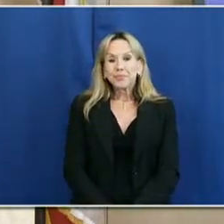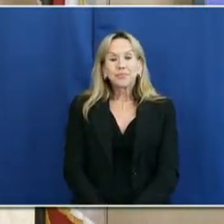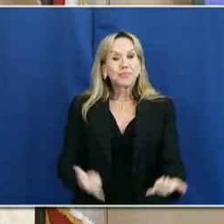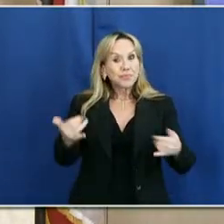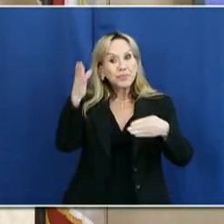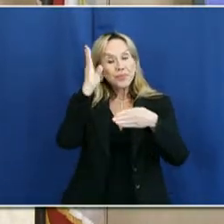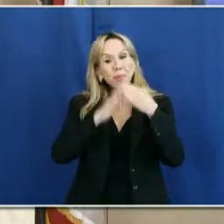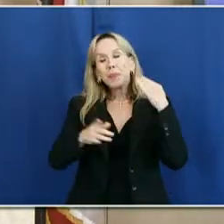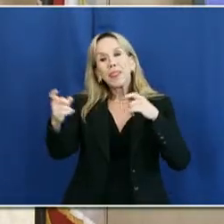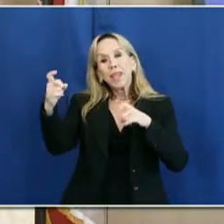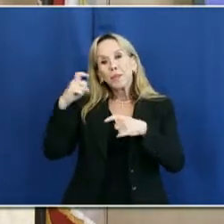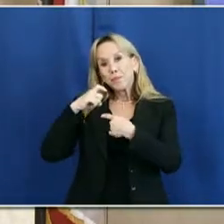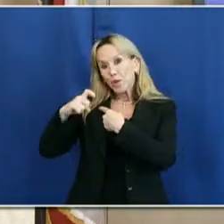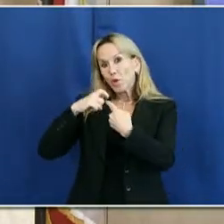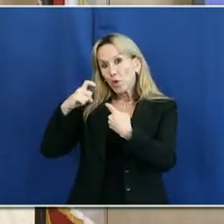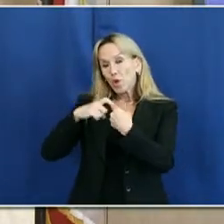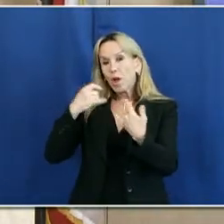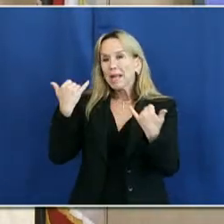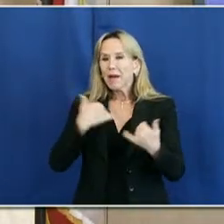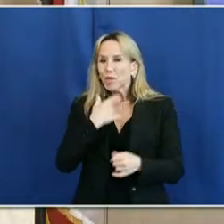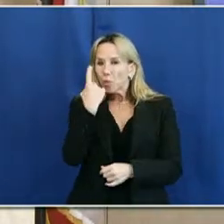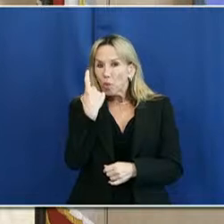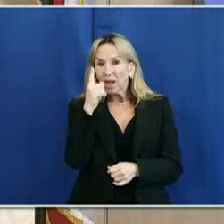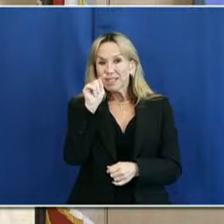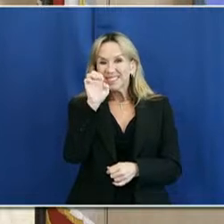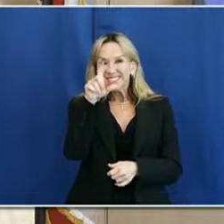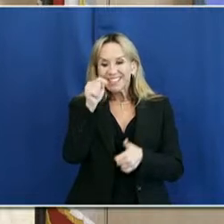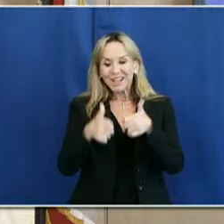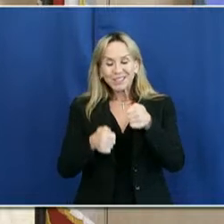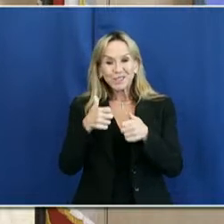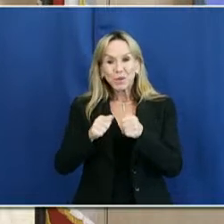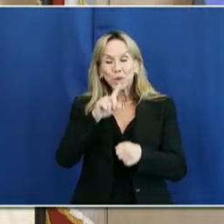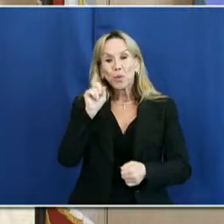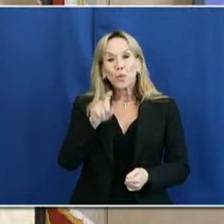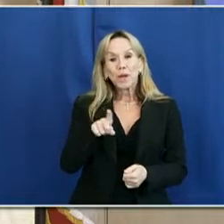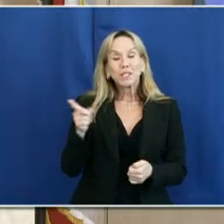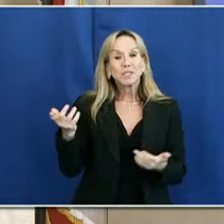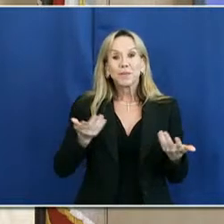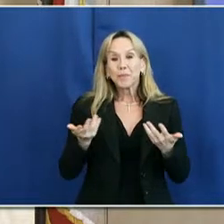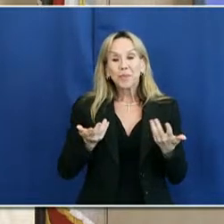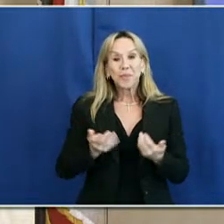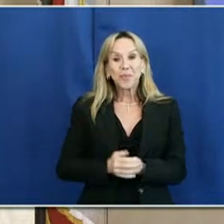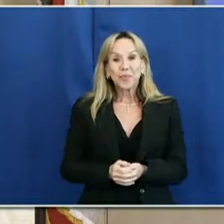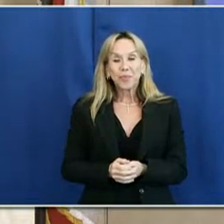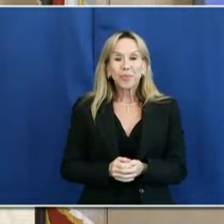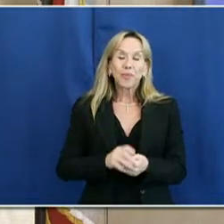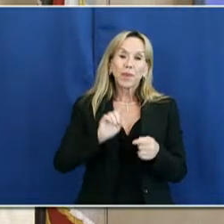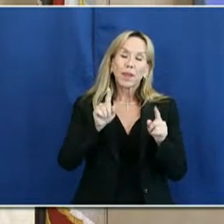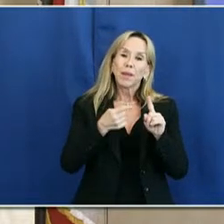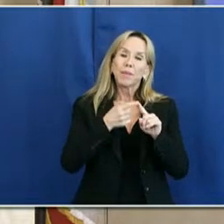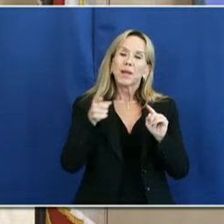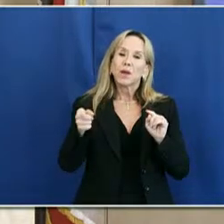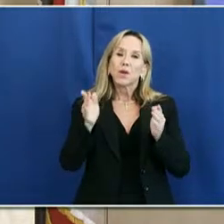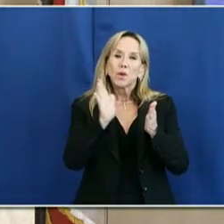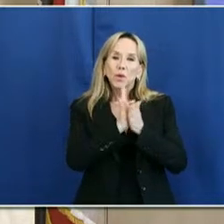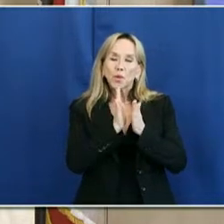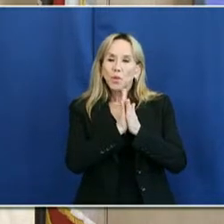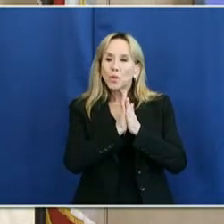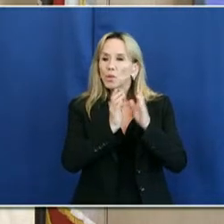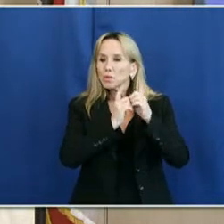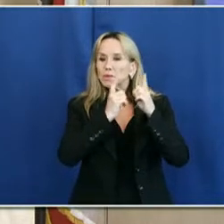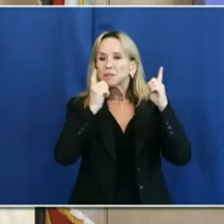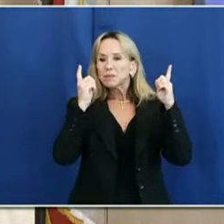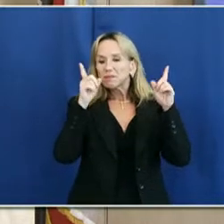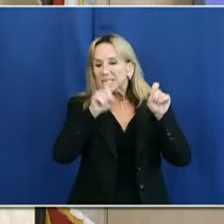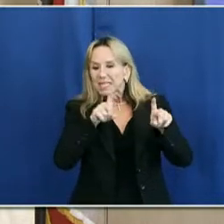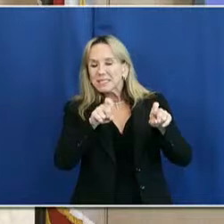That completes our call-in questions. We have one text question that deals with the testing at schools, and Supervisor Fletcher